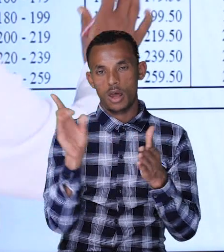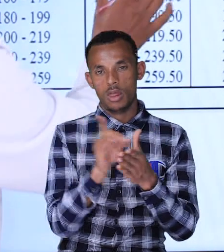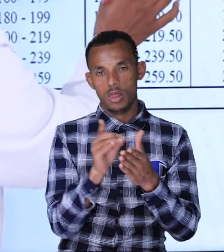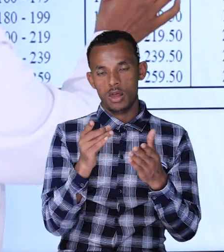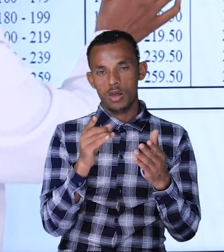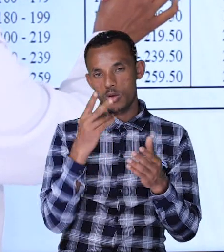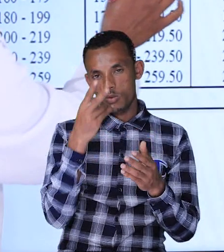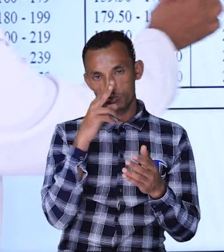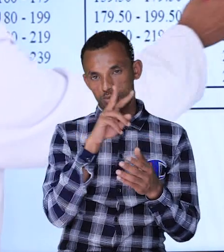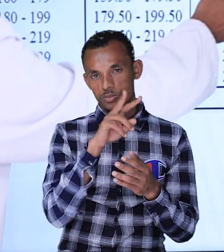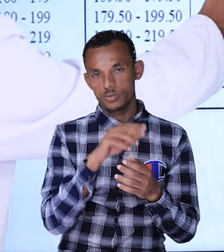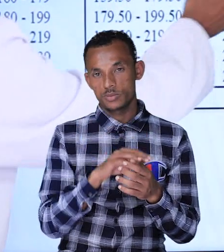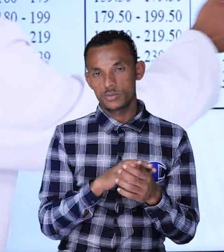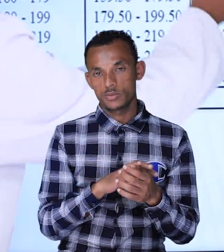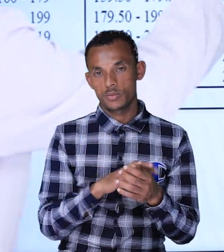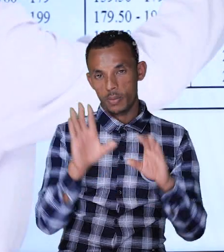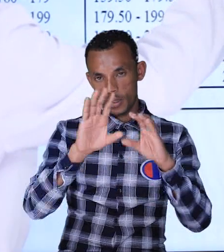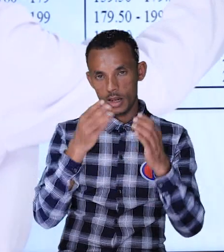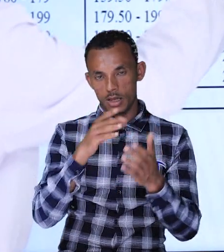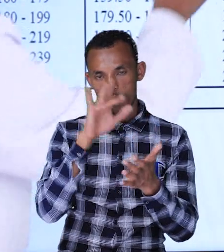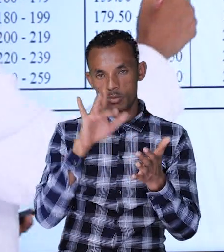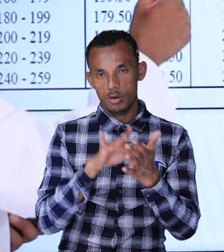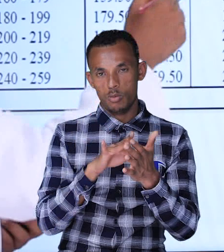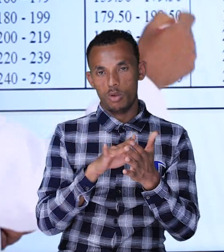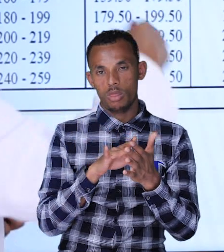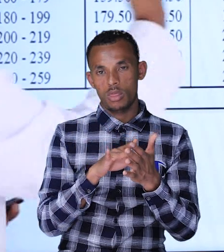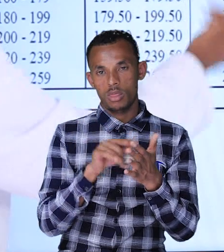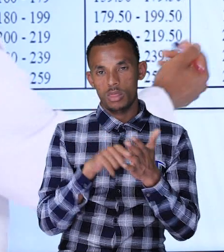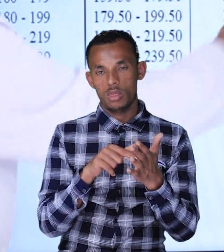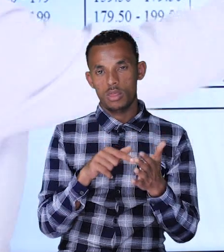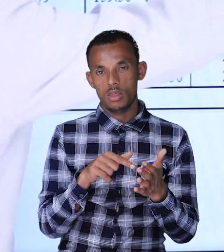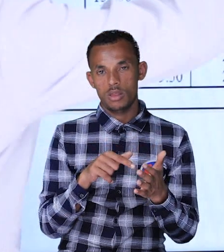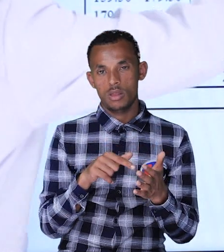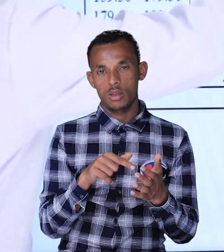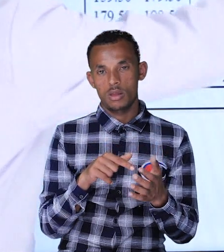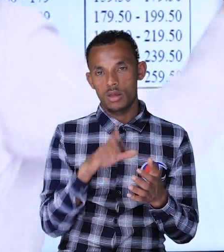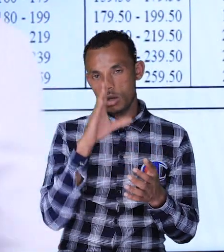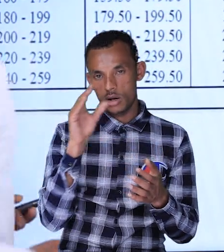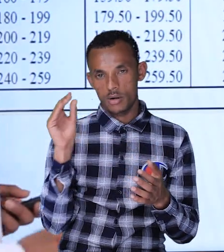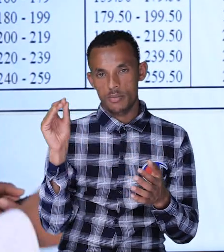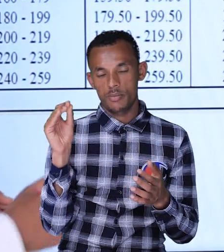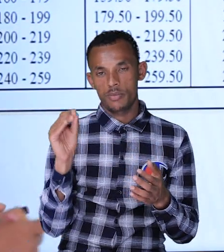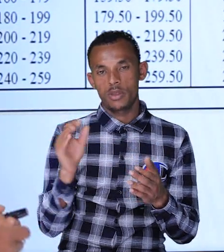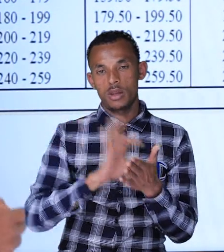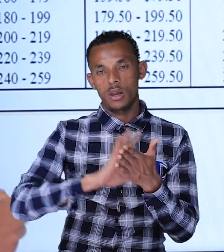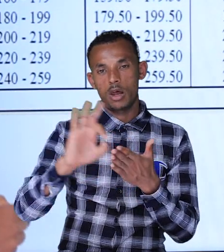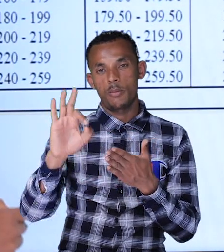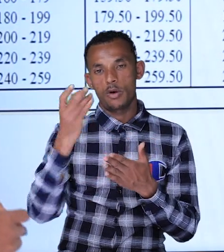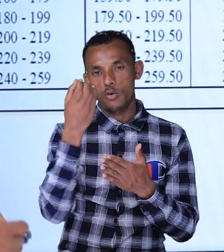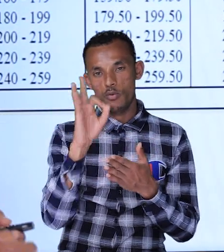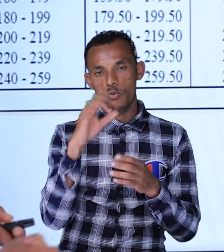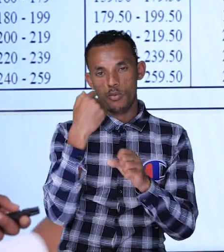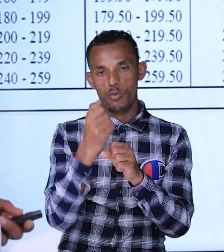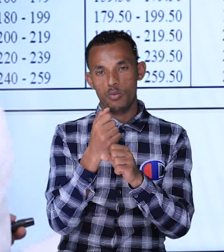just you have just put a class midpoint, like a frequency polygon, class midpoint, and the number of